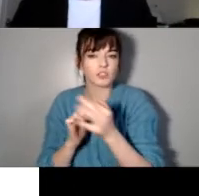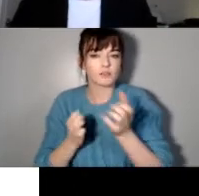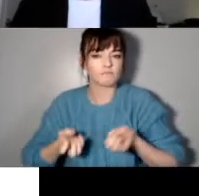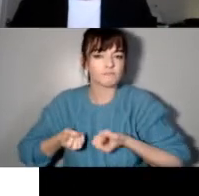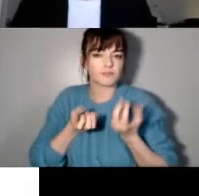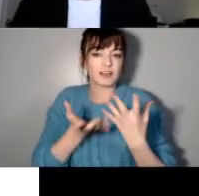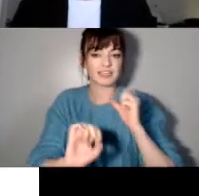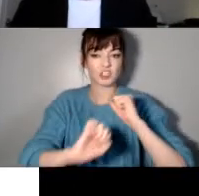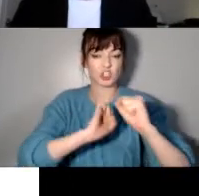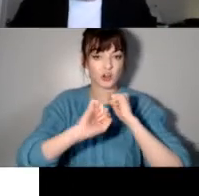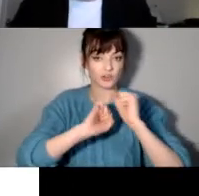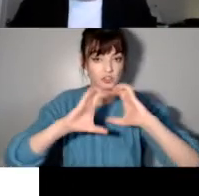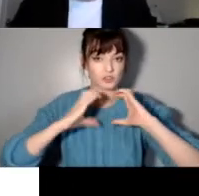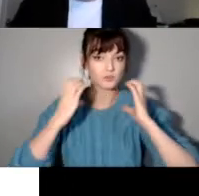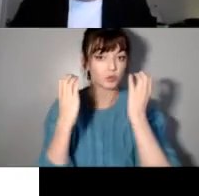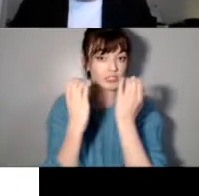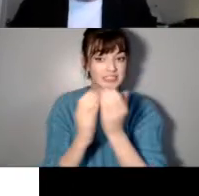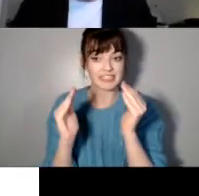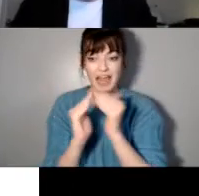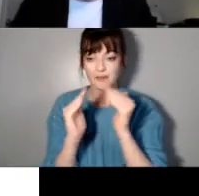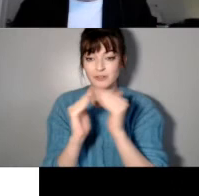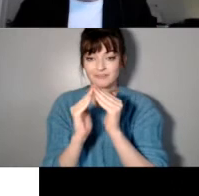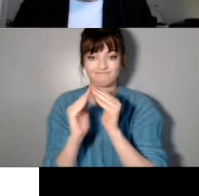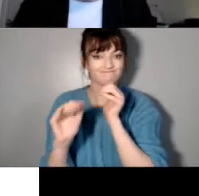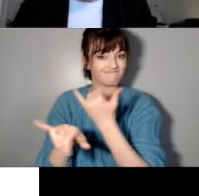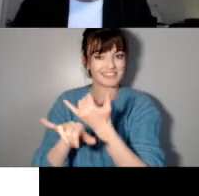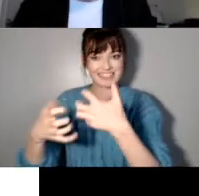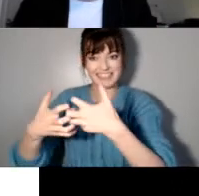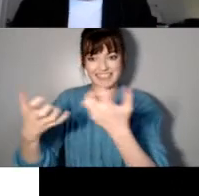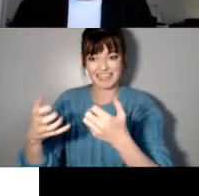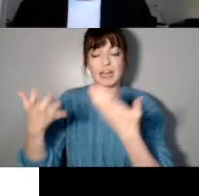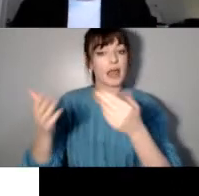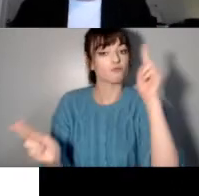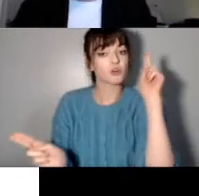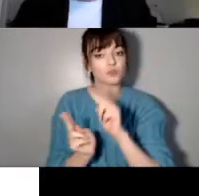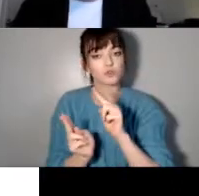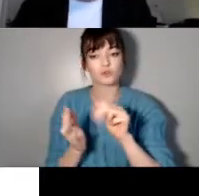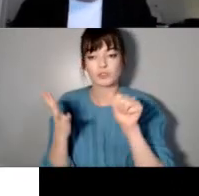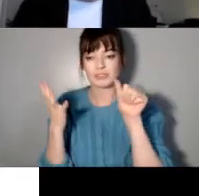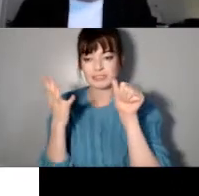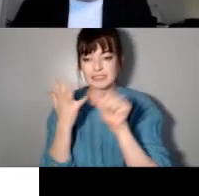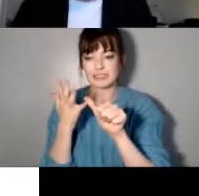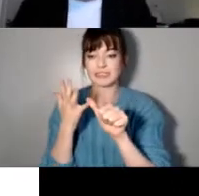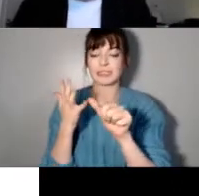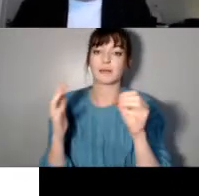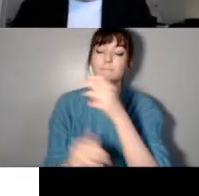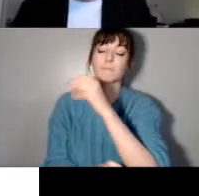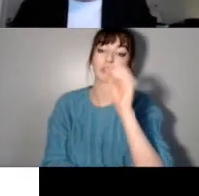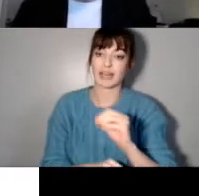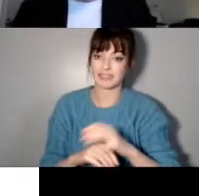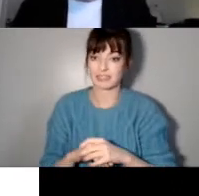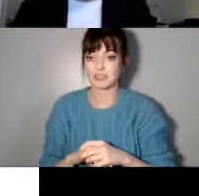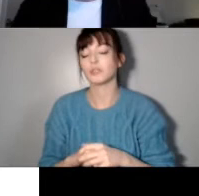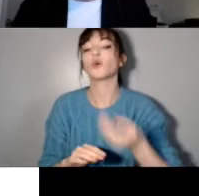community housing settings for those that have yet to decongregate averages 60%. That is to say, if you take a given cohort